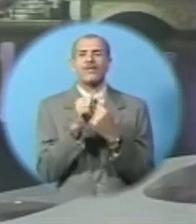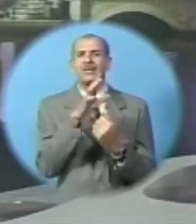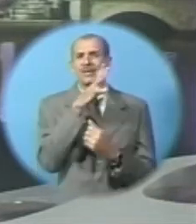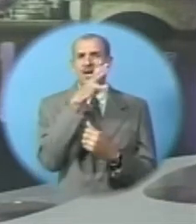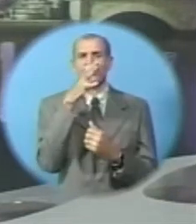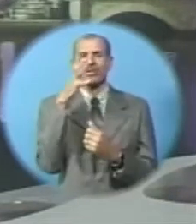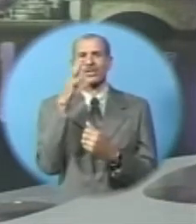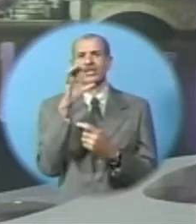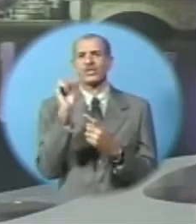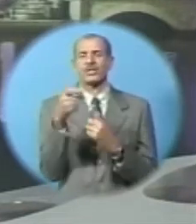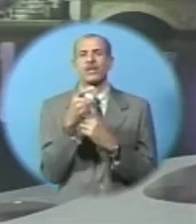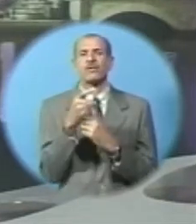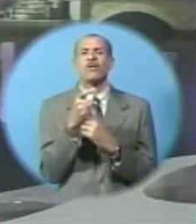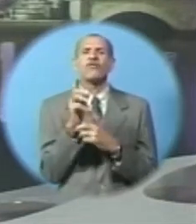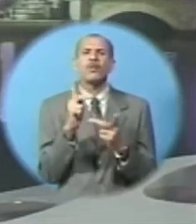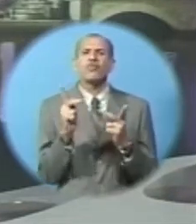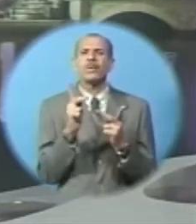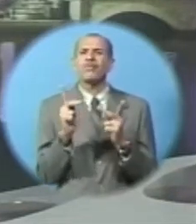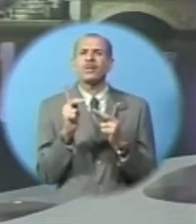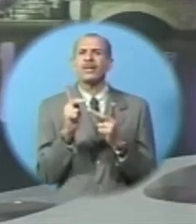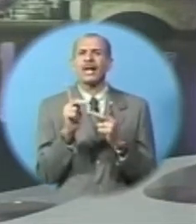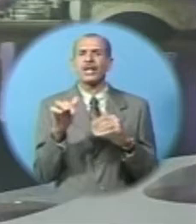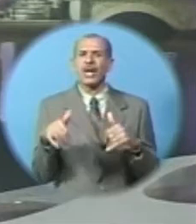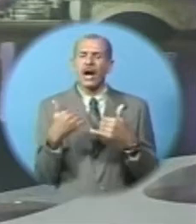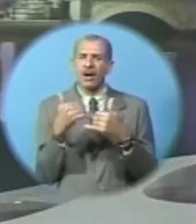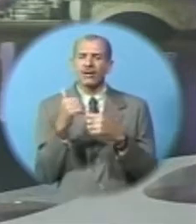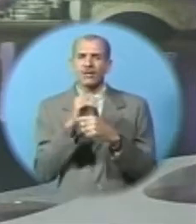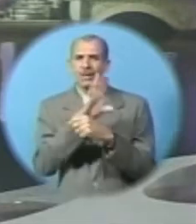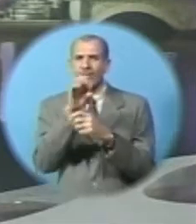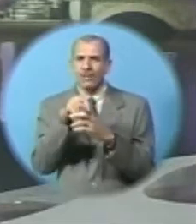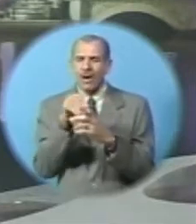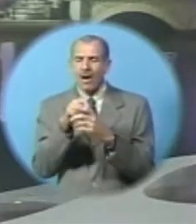more young people to get into farming and the Ministry of